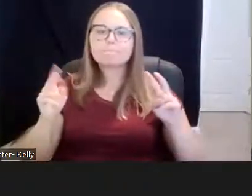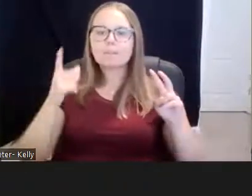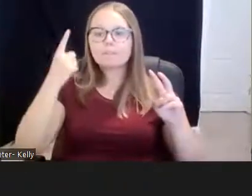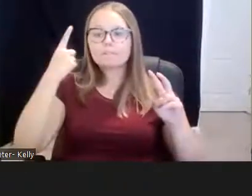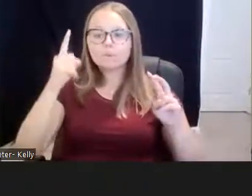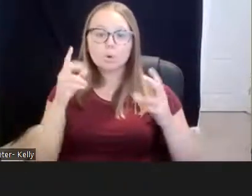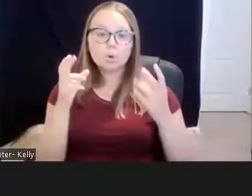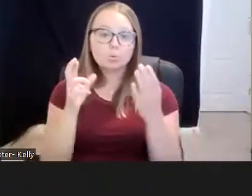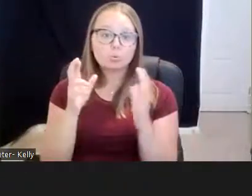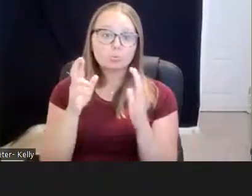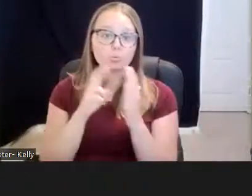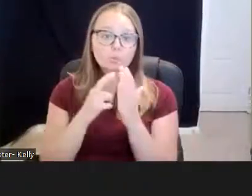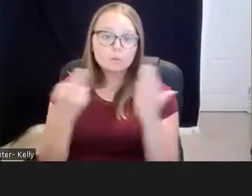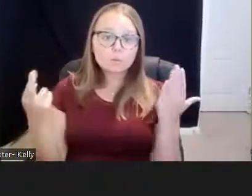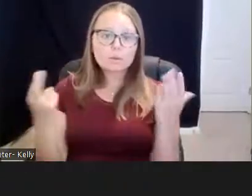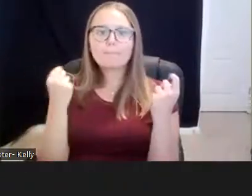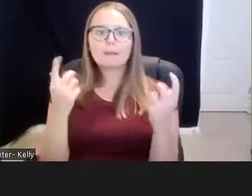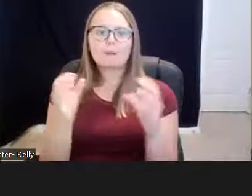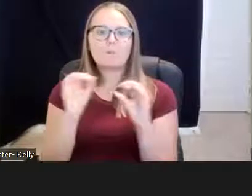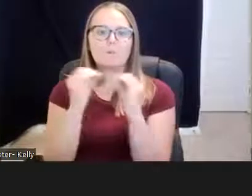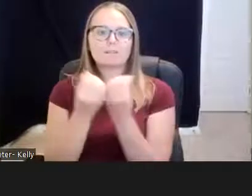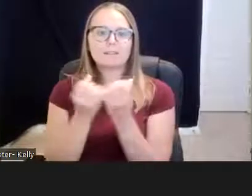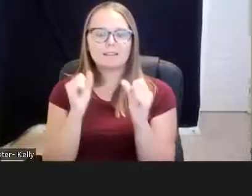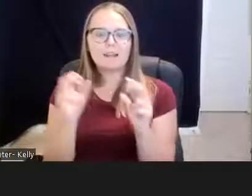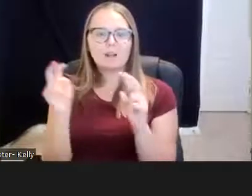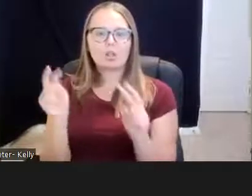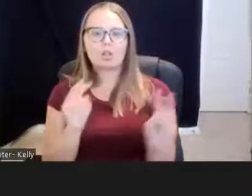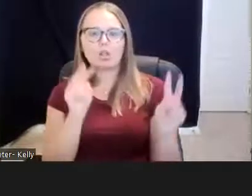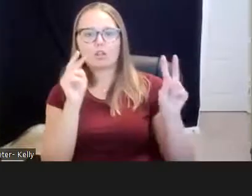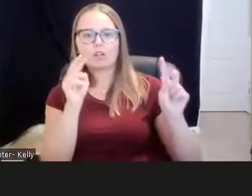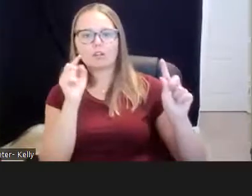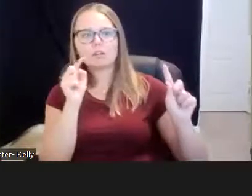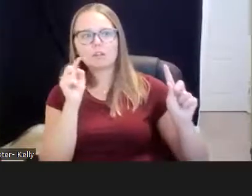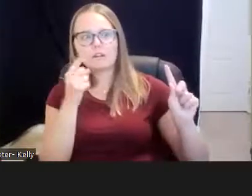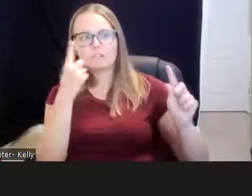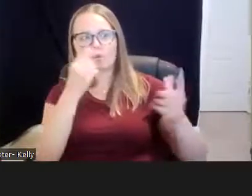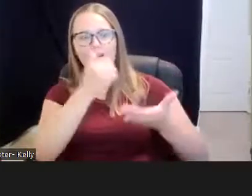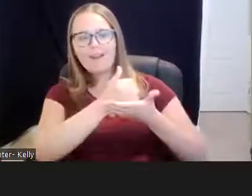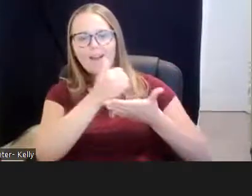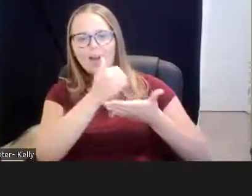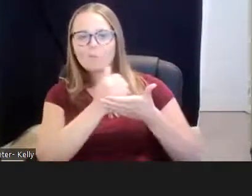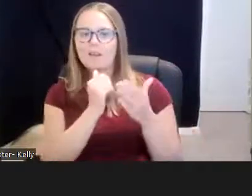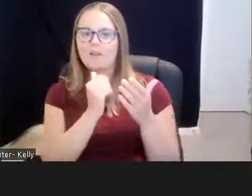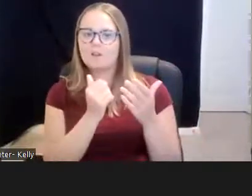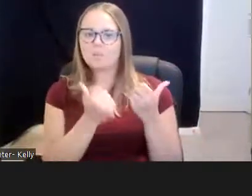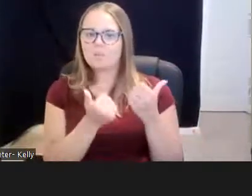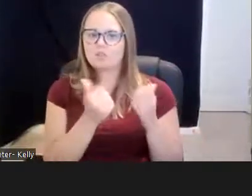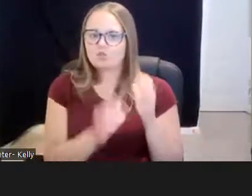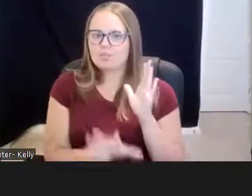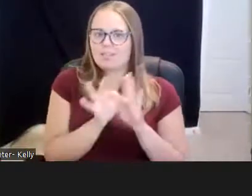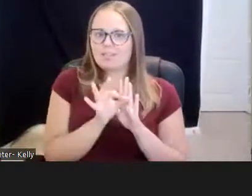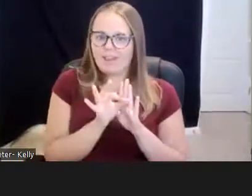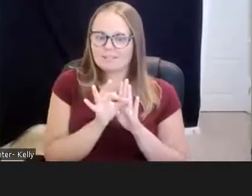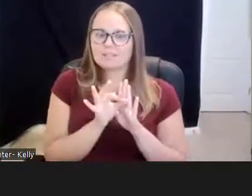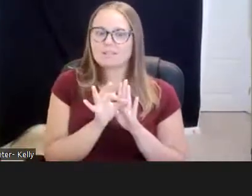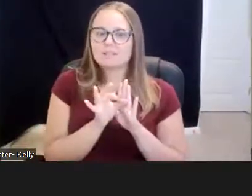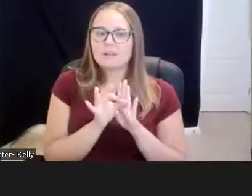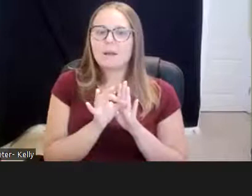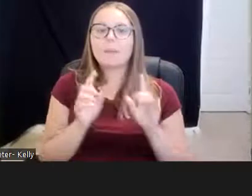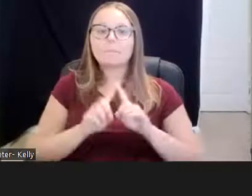for resources, many organizations can look to this for help in selecting some of those tools.